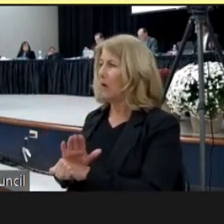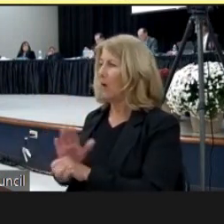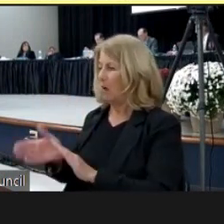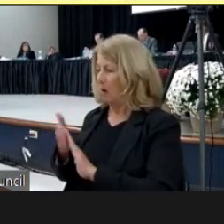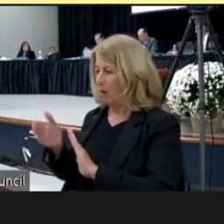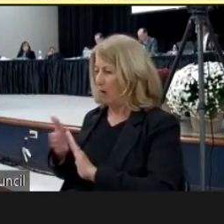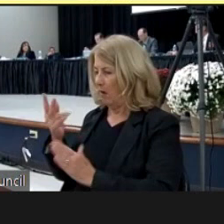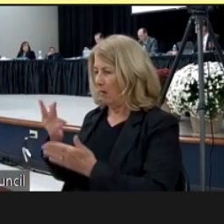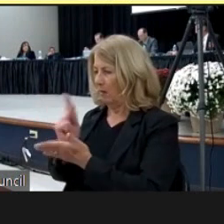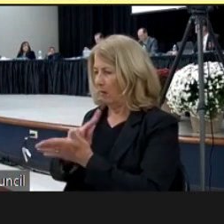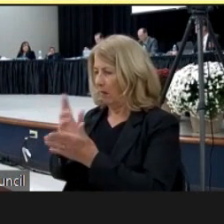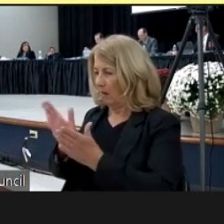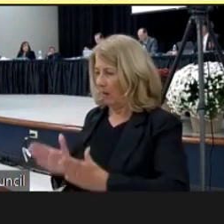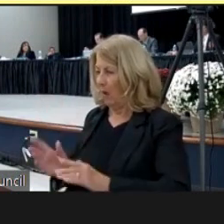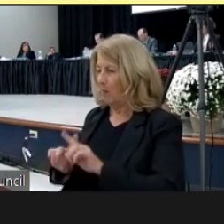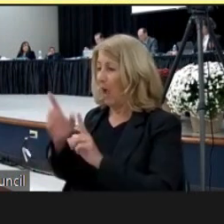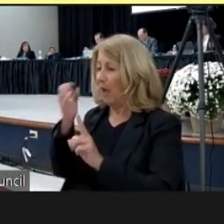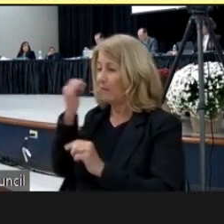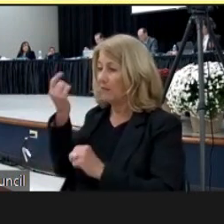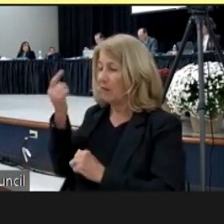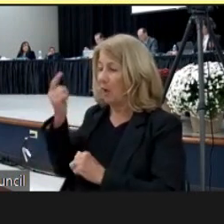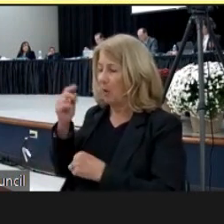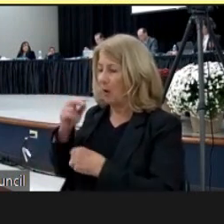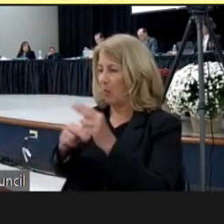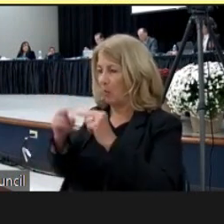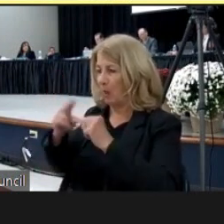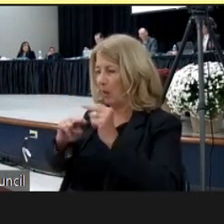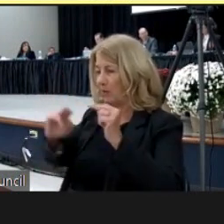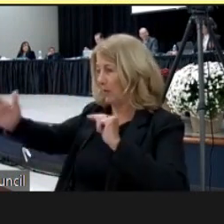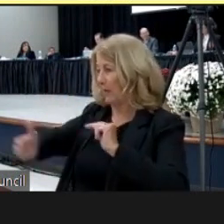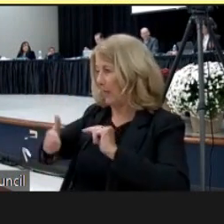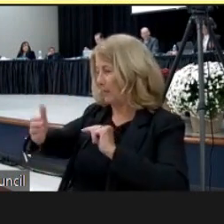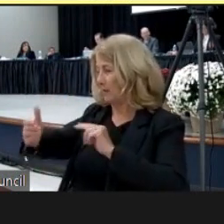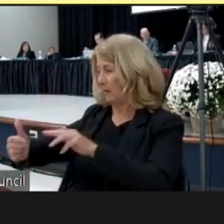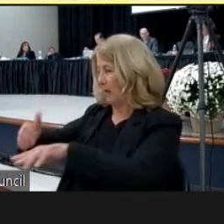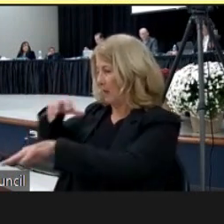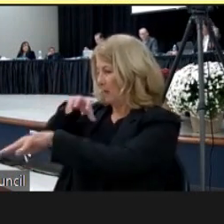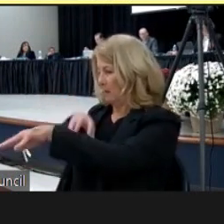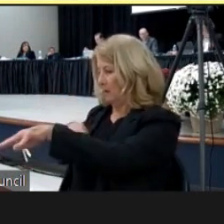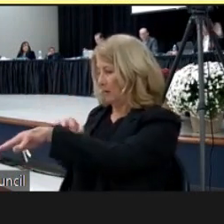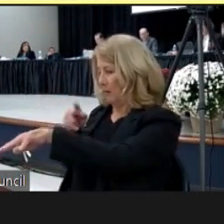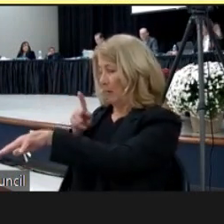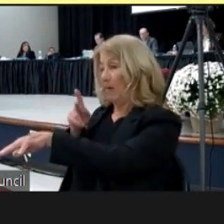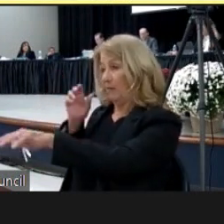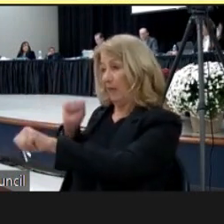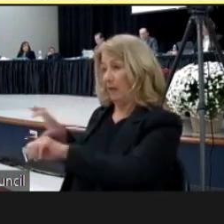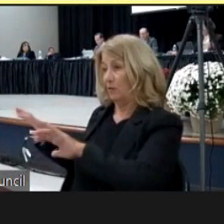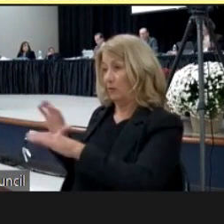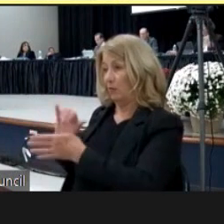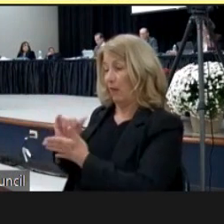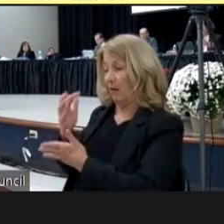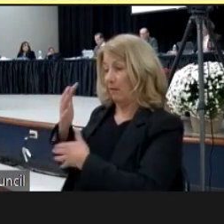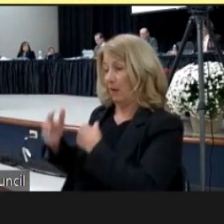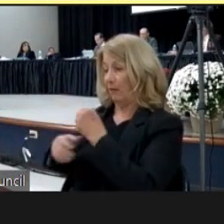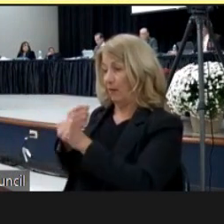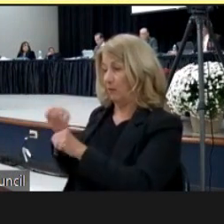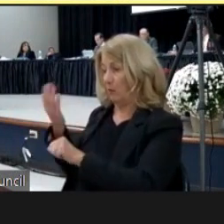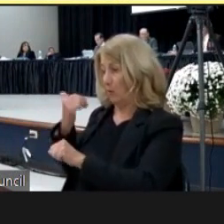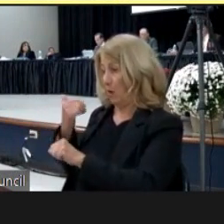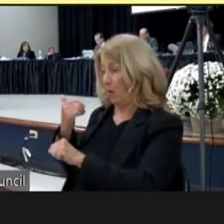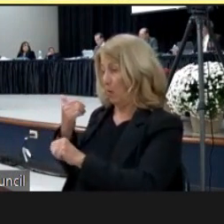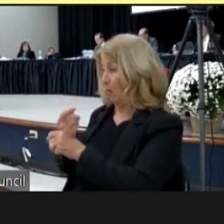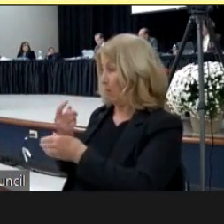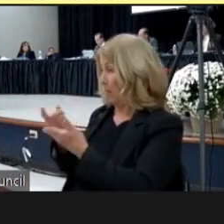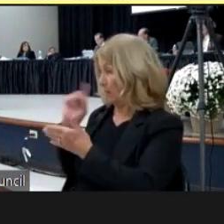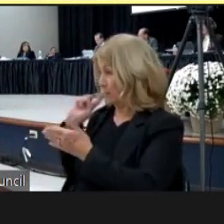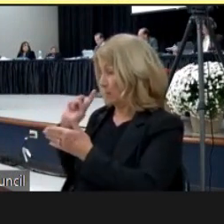build a guest quarters out back, they could do that. They could do that 5 years ago. They could do it last week. They could do it tomorrow before